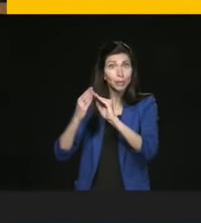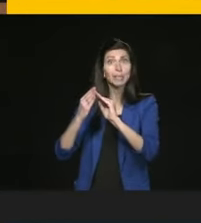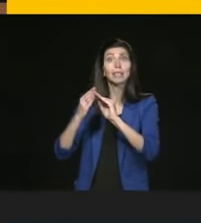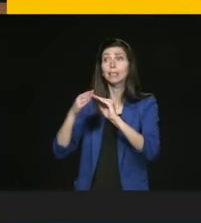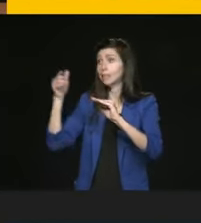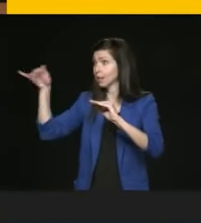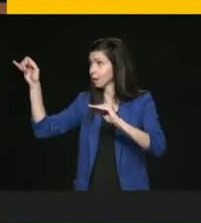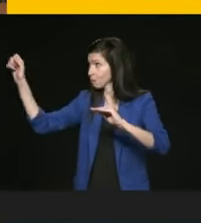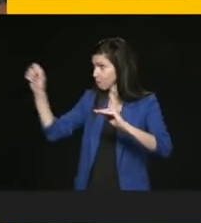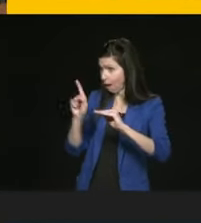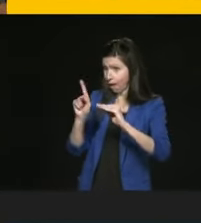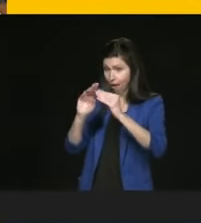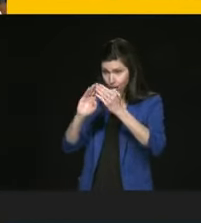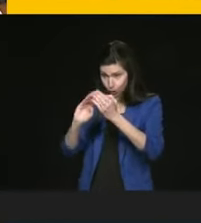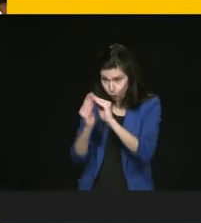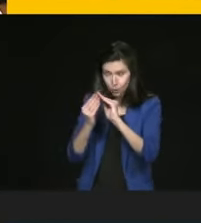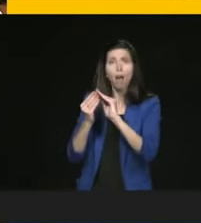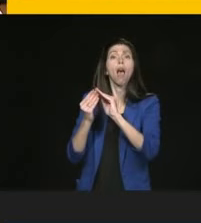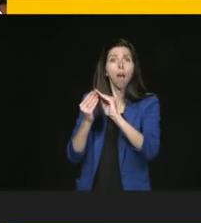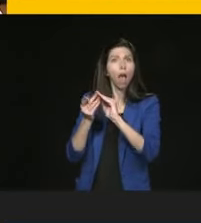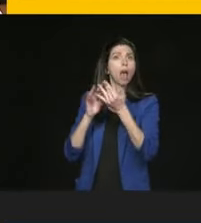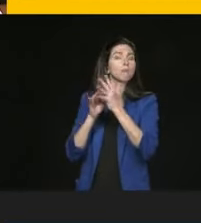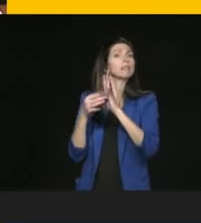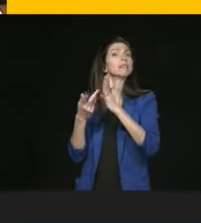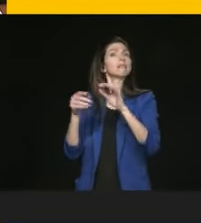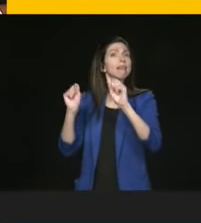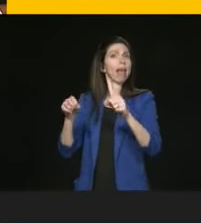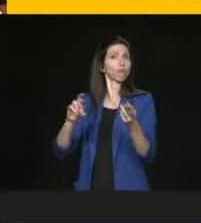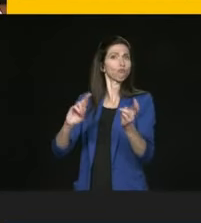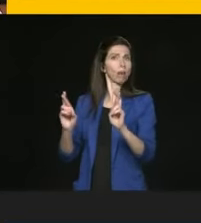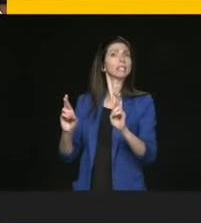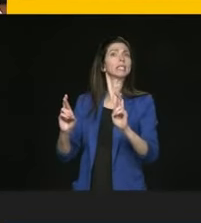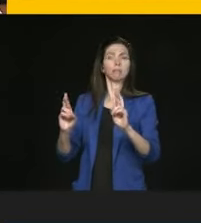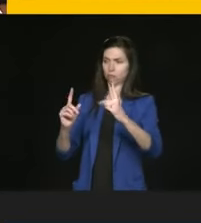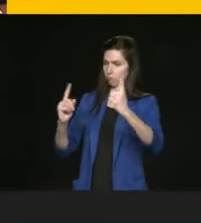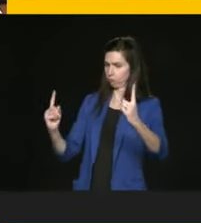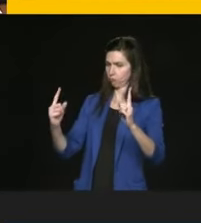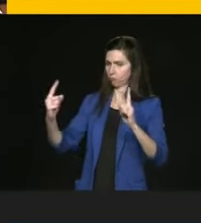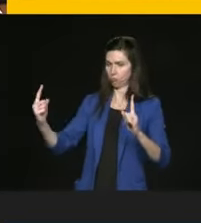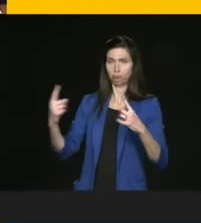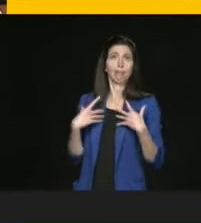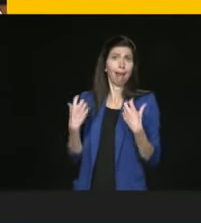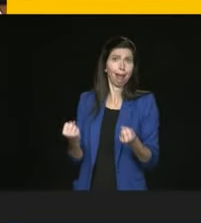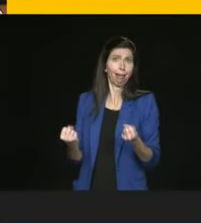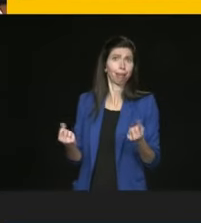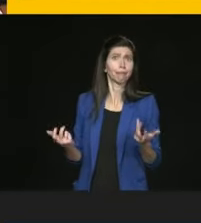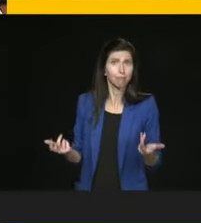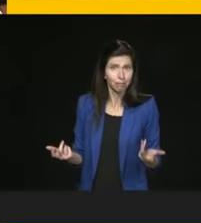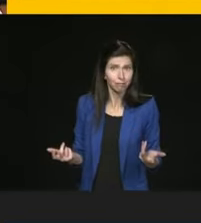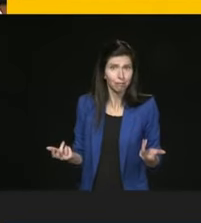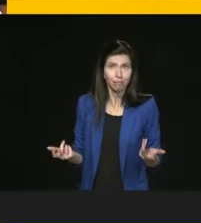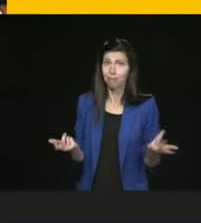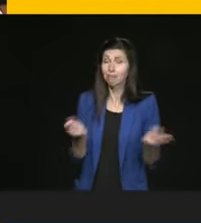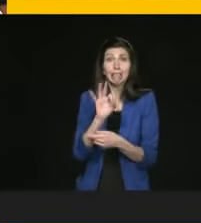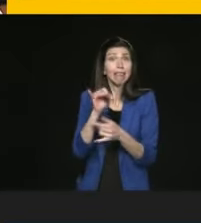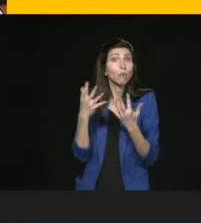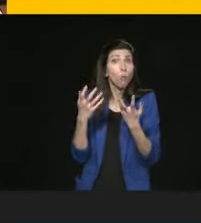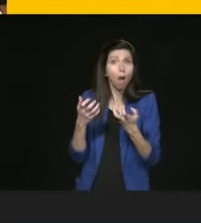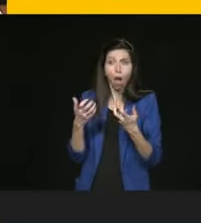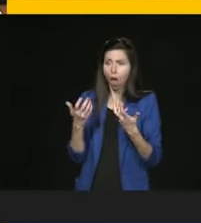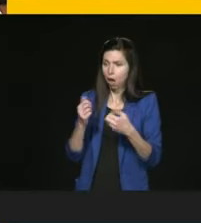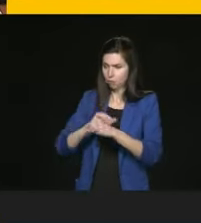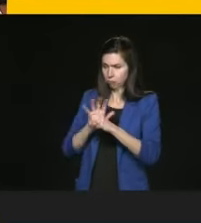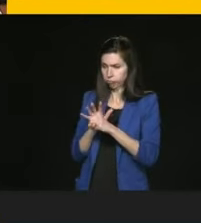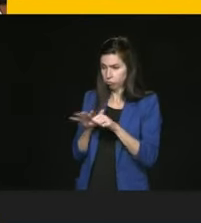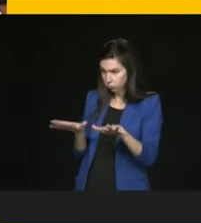physical distancing for them, and physical distancing is so important to prevent the spread of the virus. This new